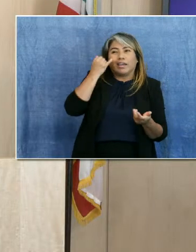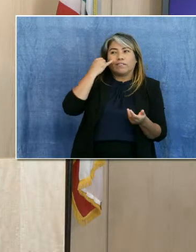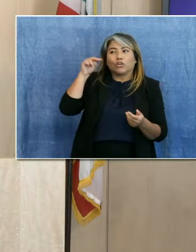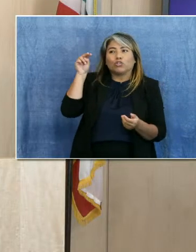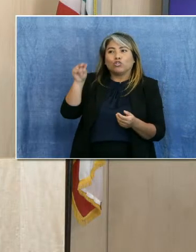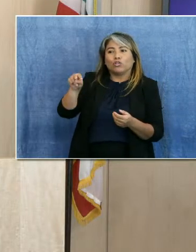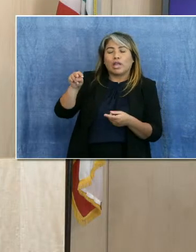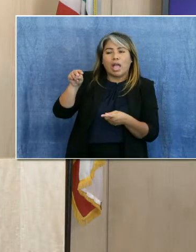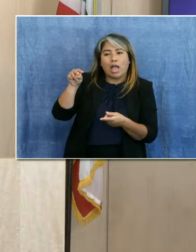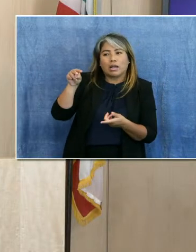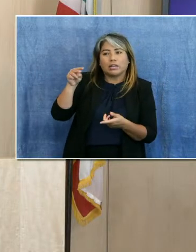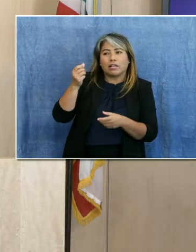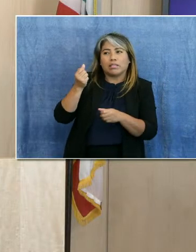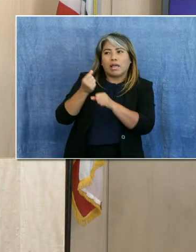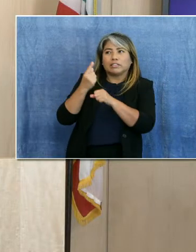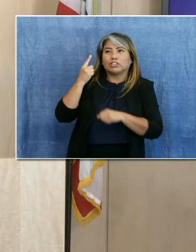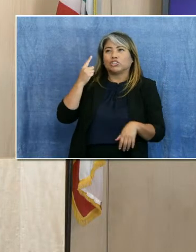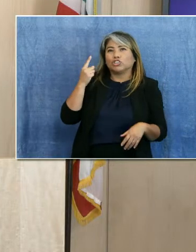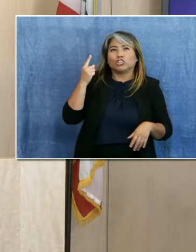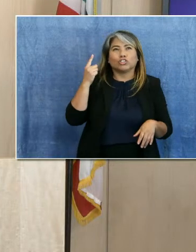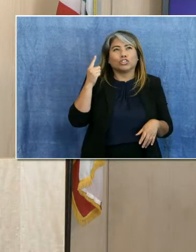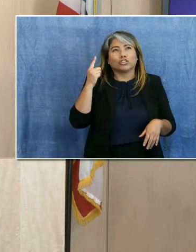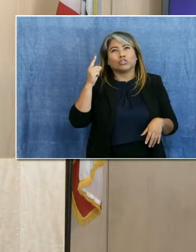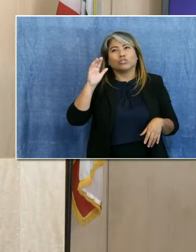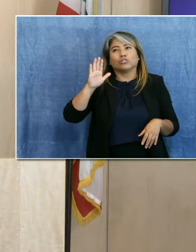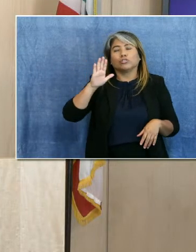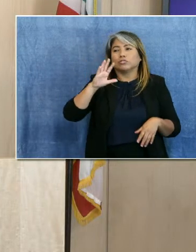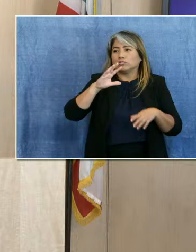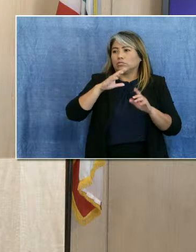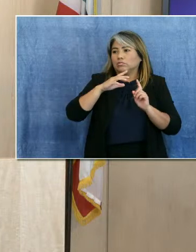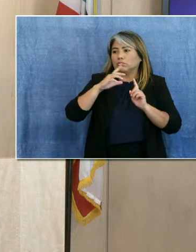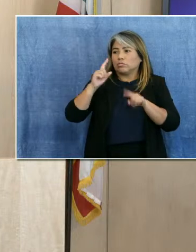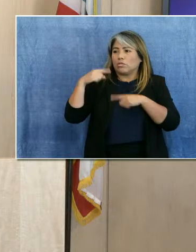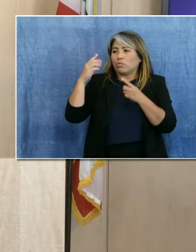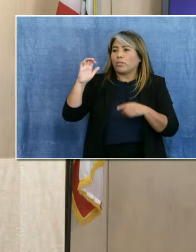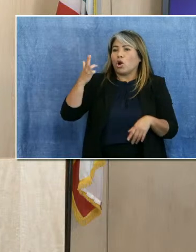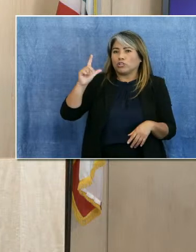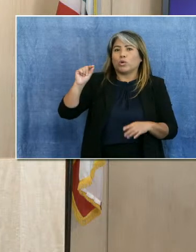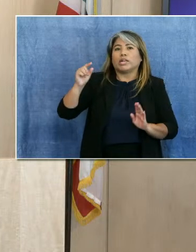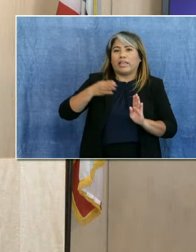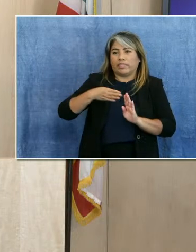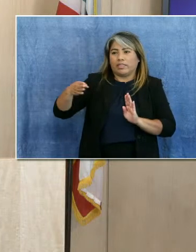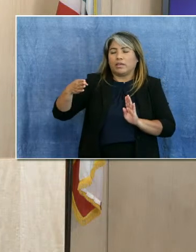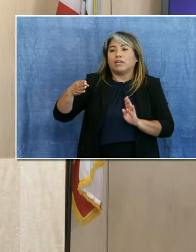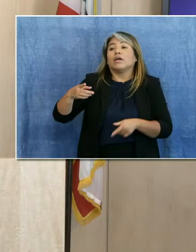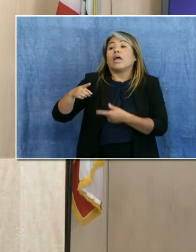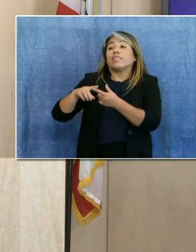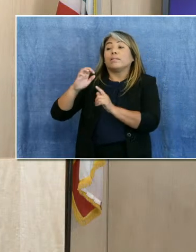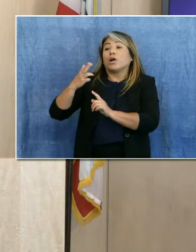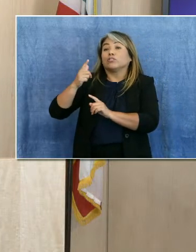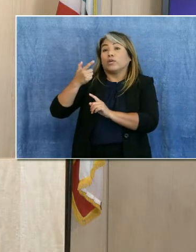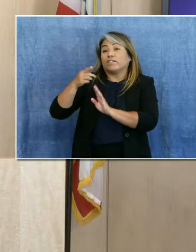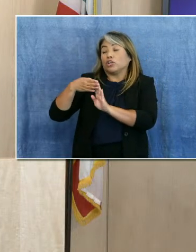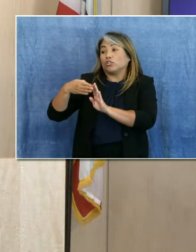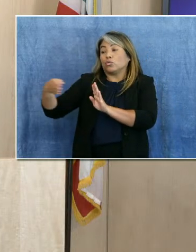at last year up through March 20th, and then March 21st